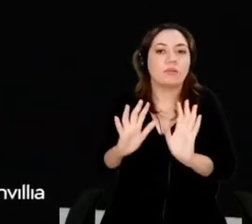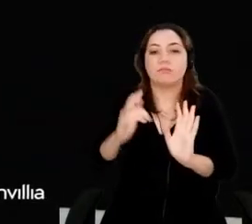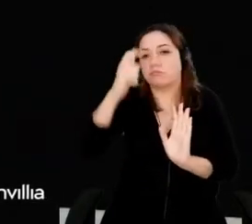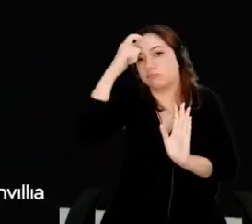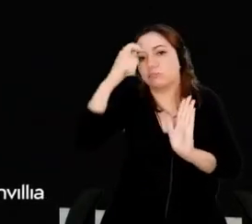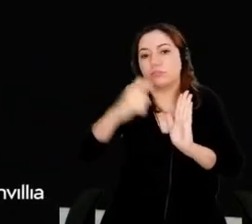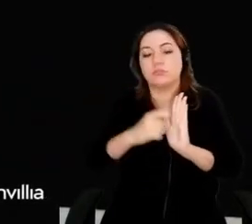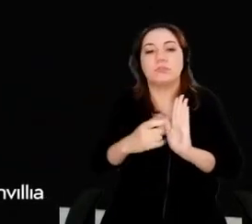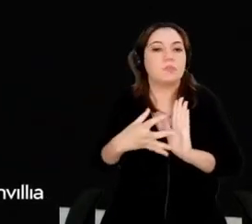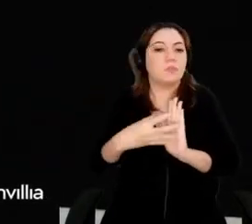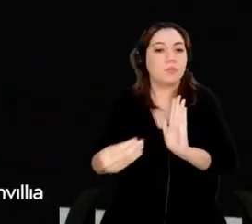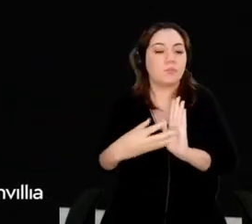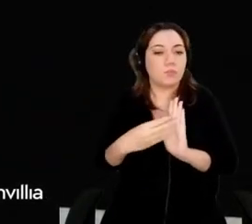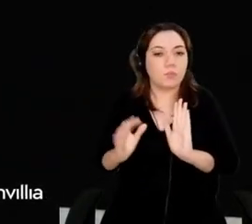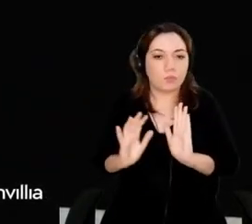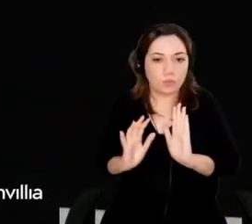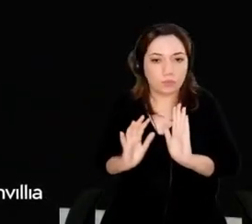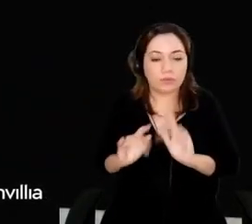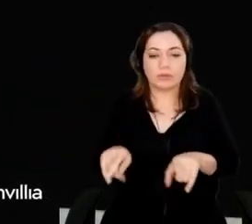any API,